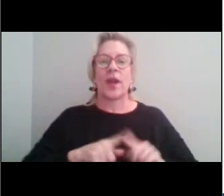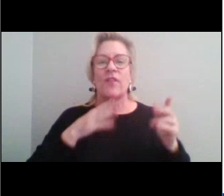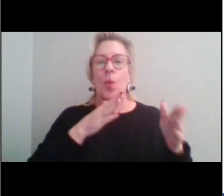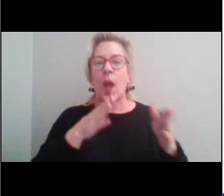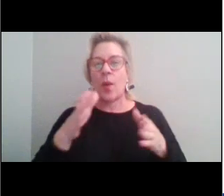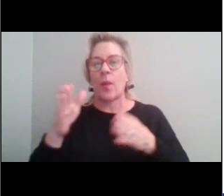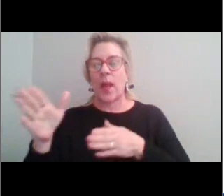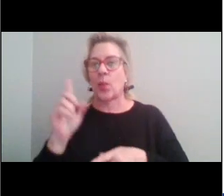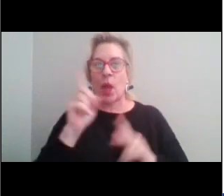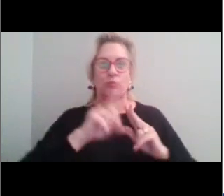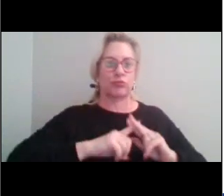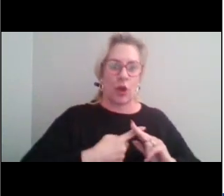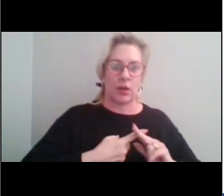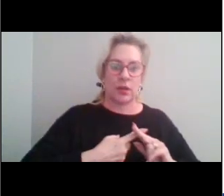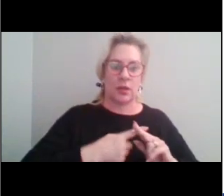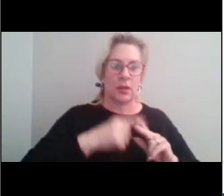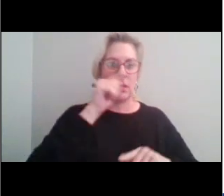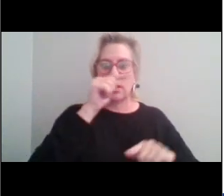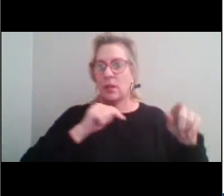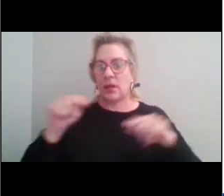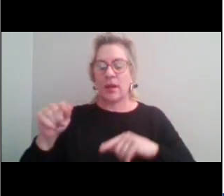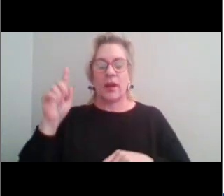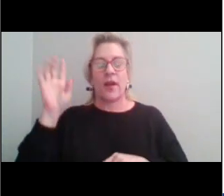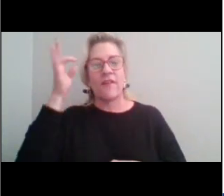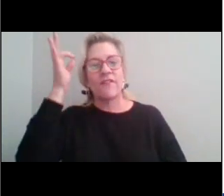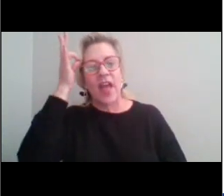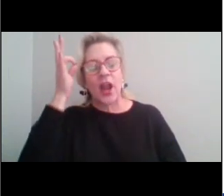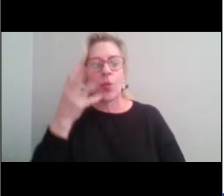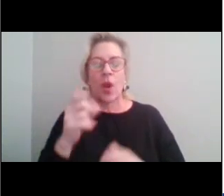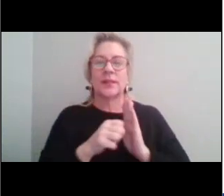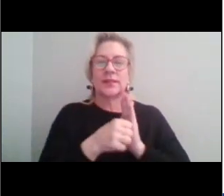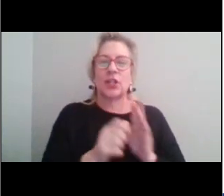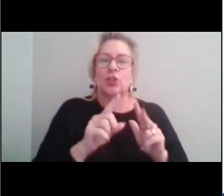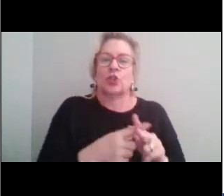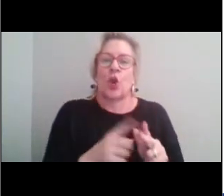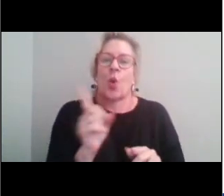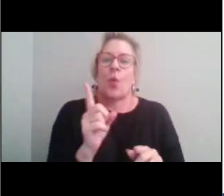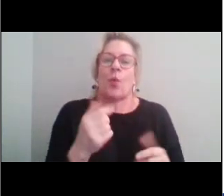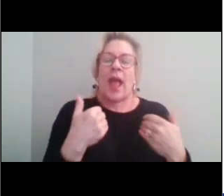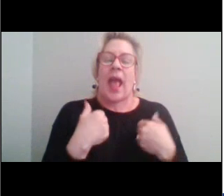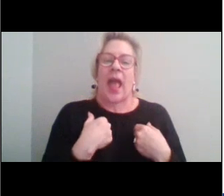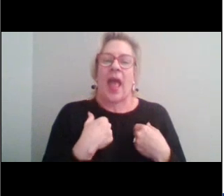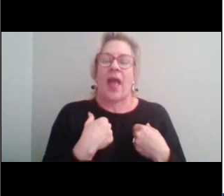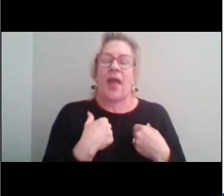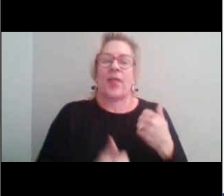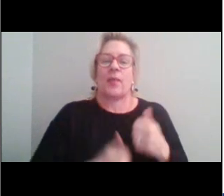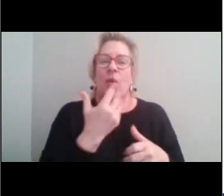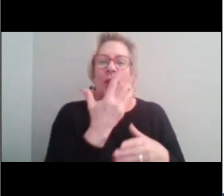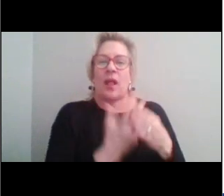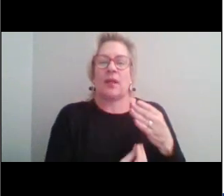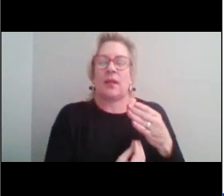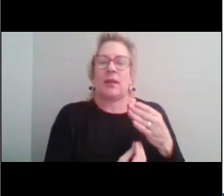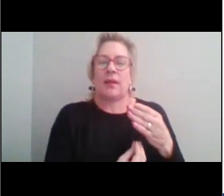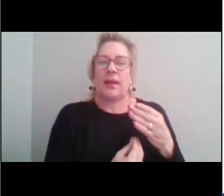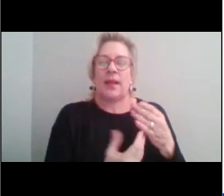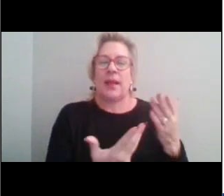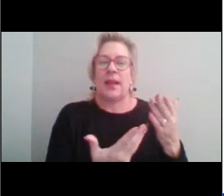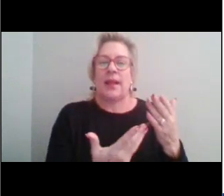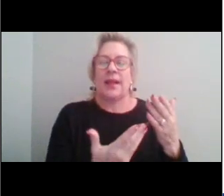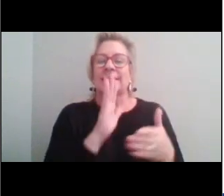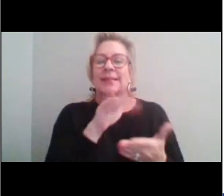places to start. And the federal government had an emphasis on starting where we had the most disadvantaged economic area. That was the Central